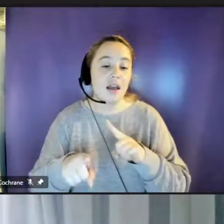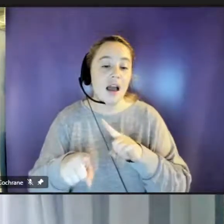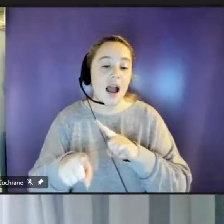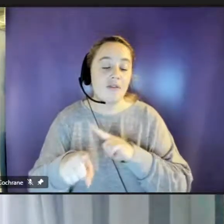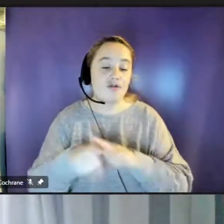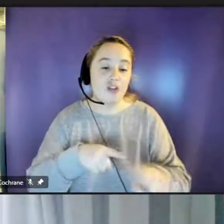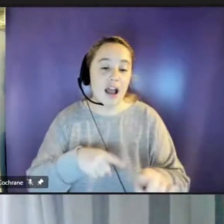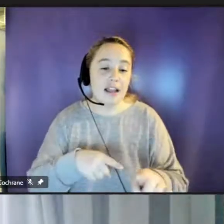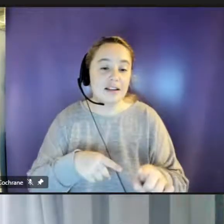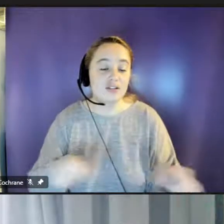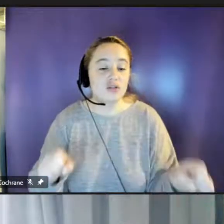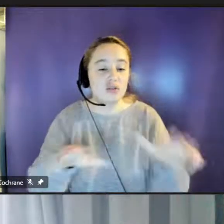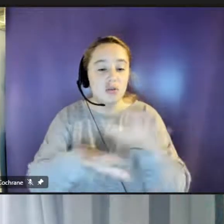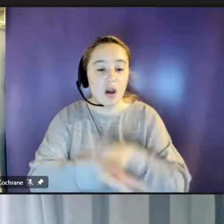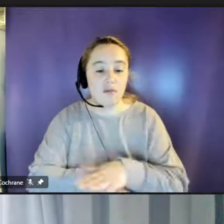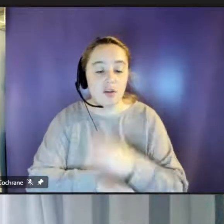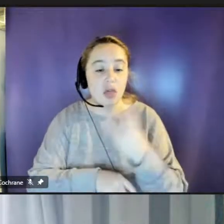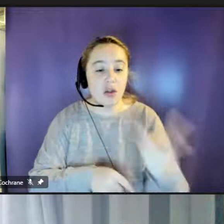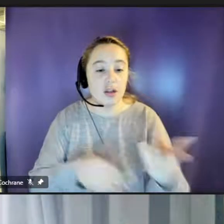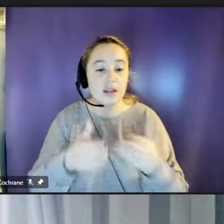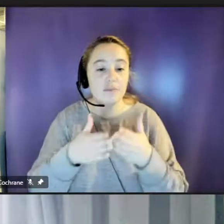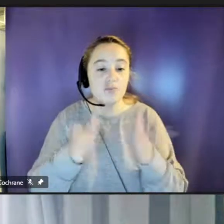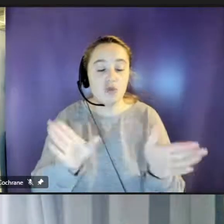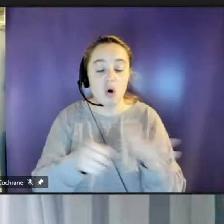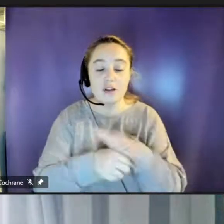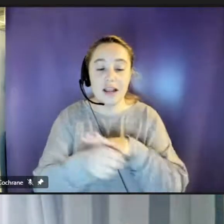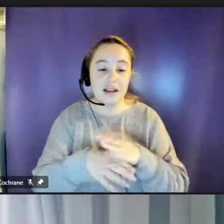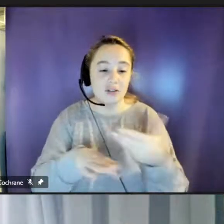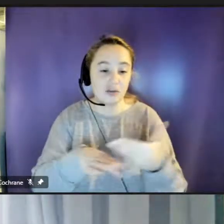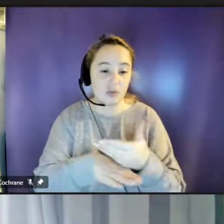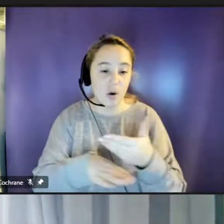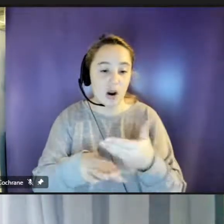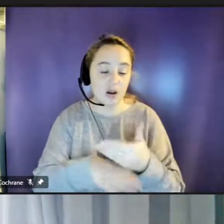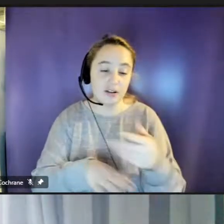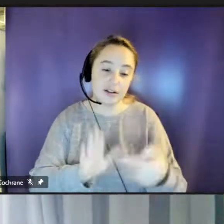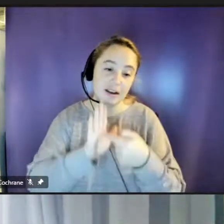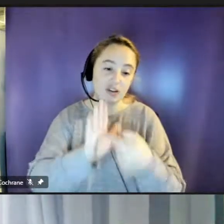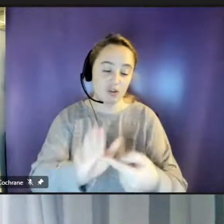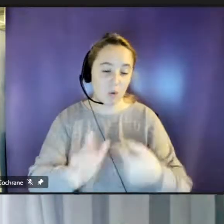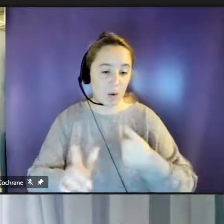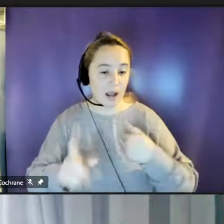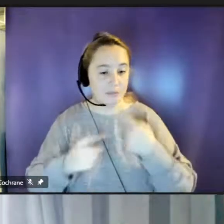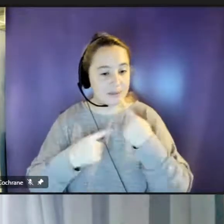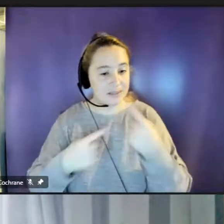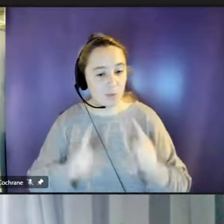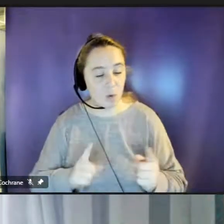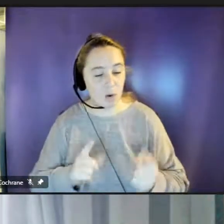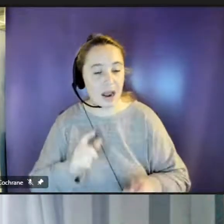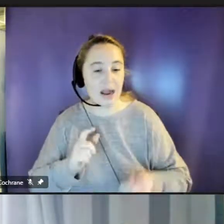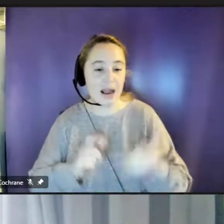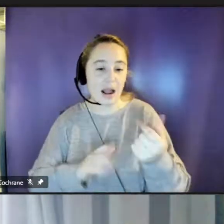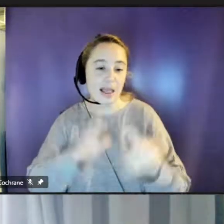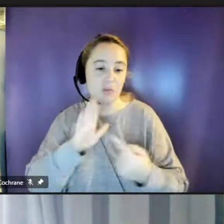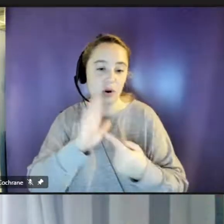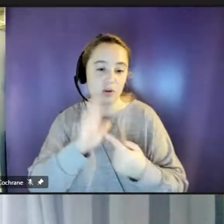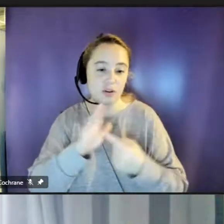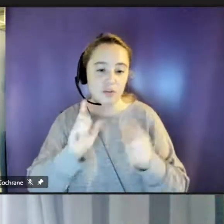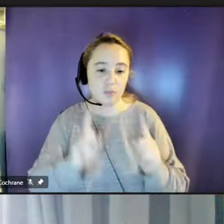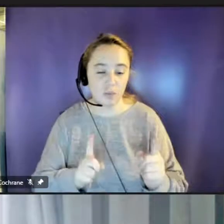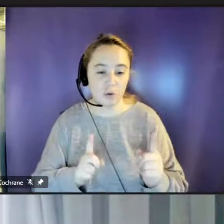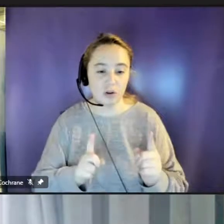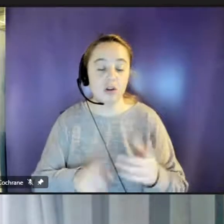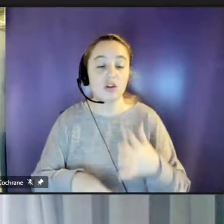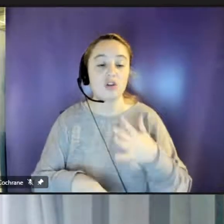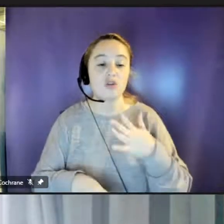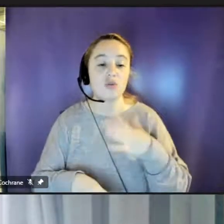broad areas of work to kind of reflect what I'm saying about this plan and what our early priorities are. So first and foremost, it's to complete our